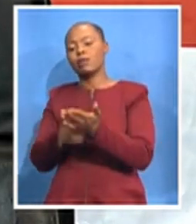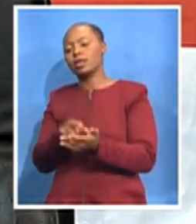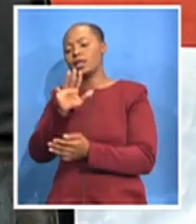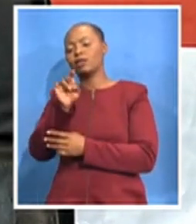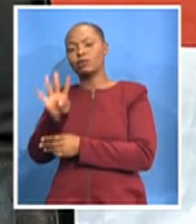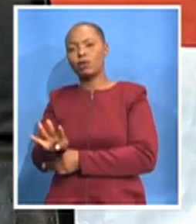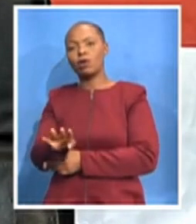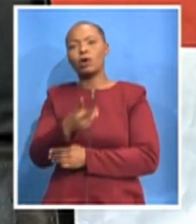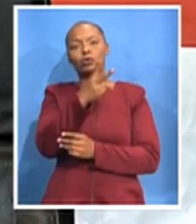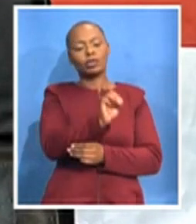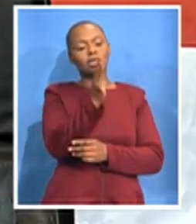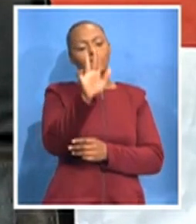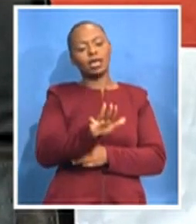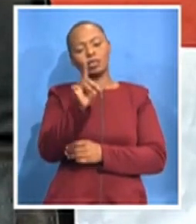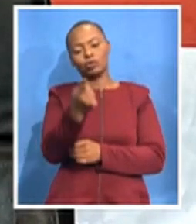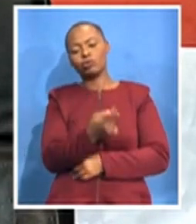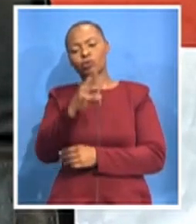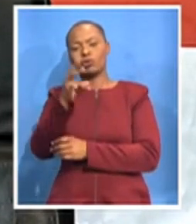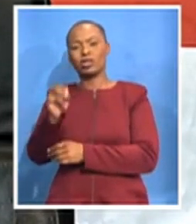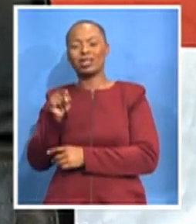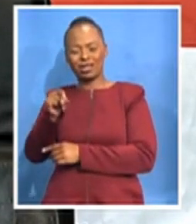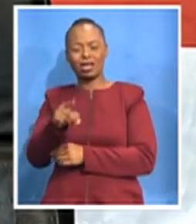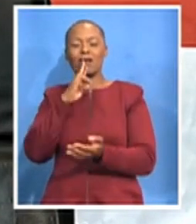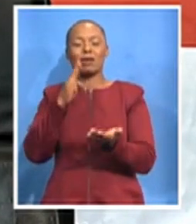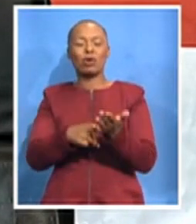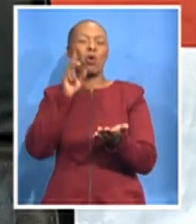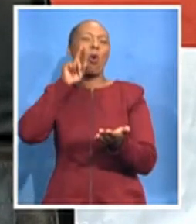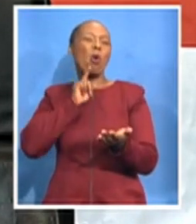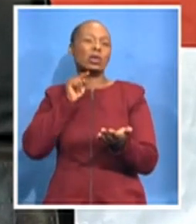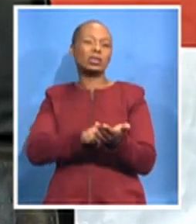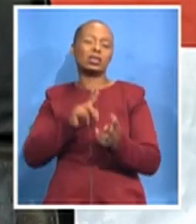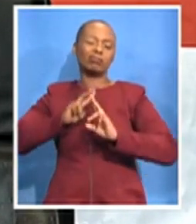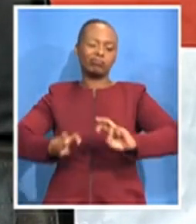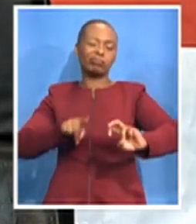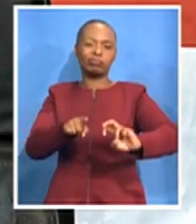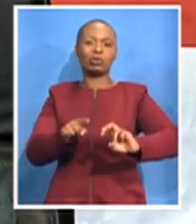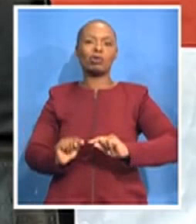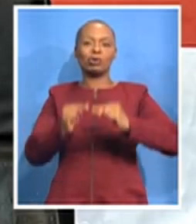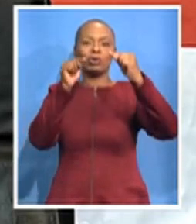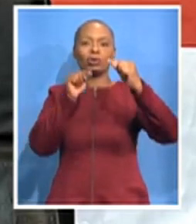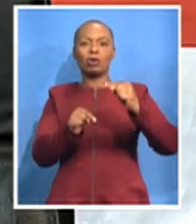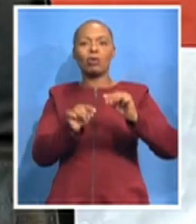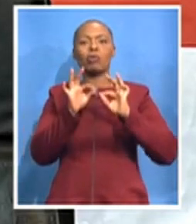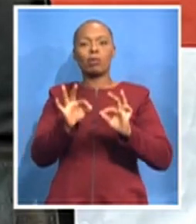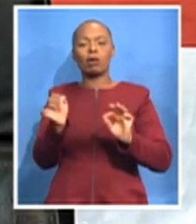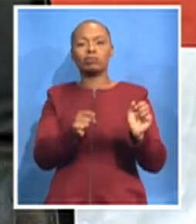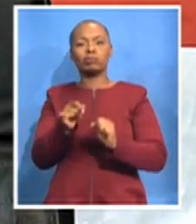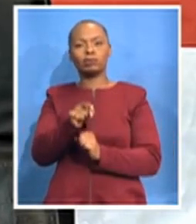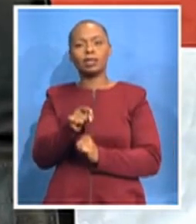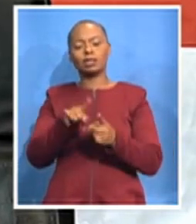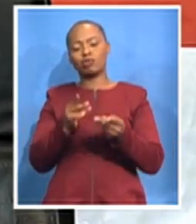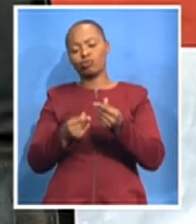old report on the investigation into allegations of improper conduct and maladministration relating to the